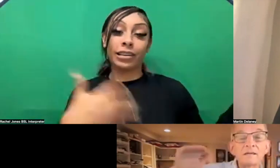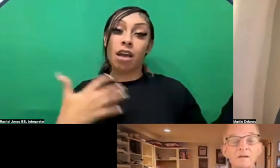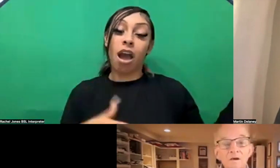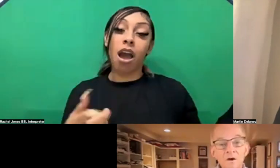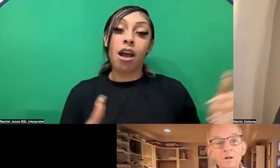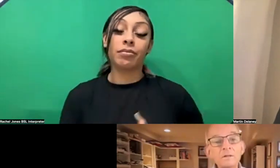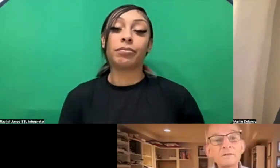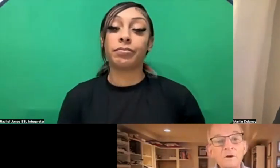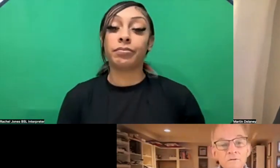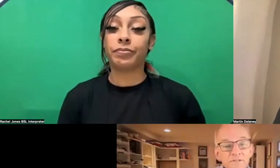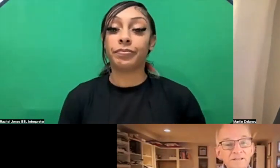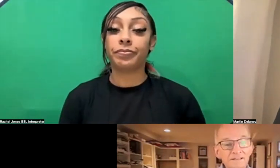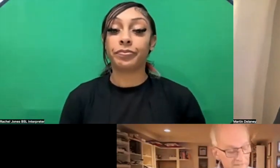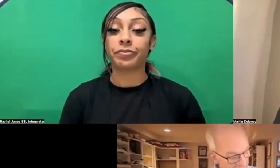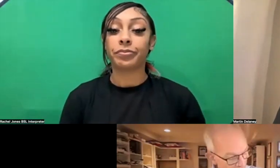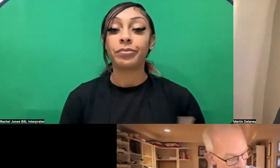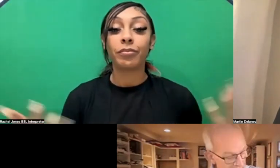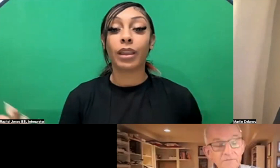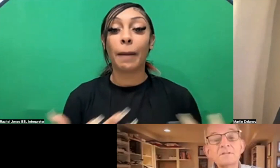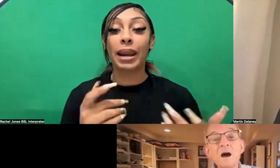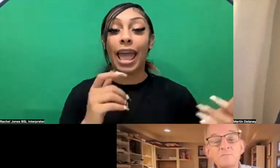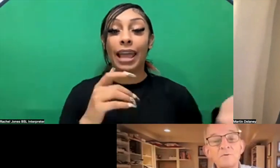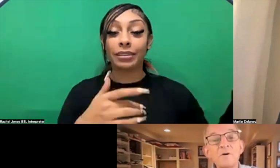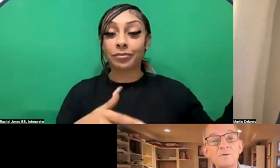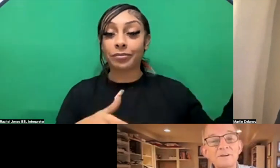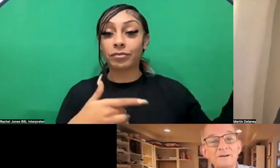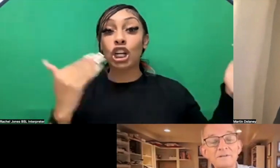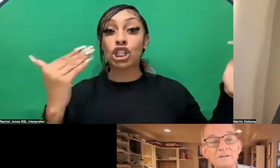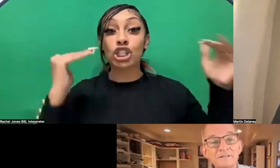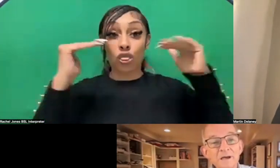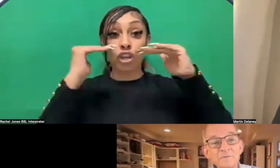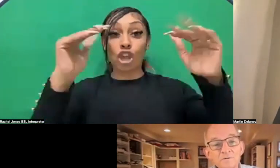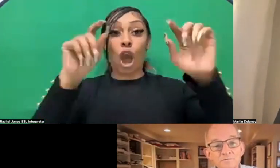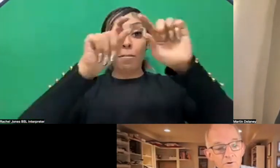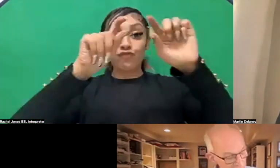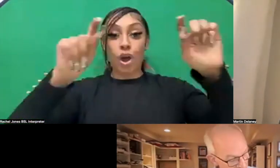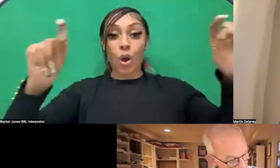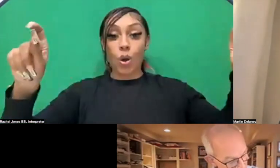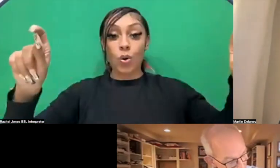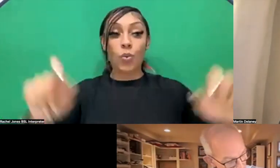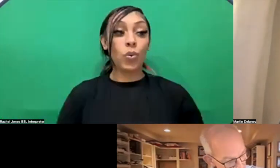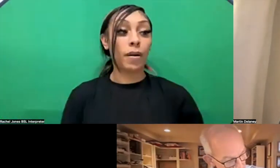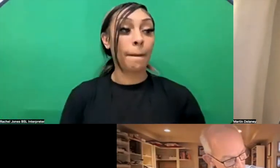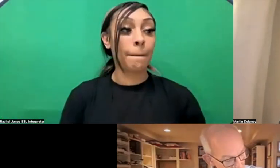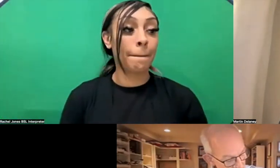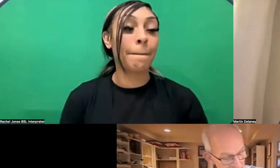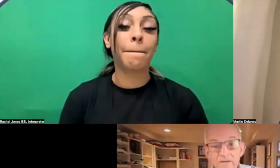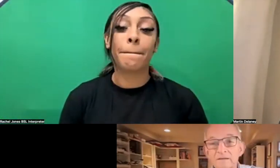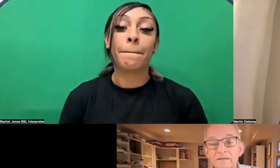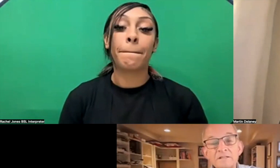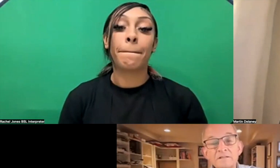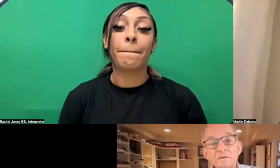playing all the notes of one of the top row of this, the uppermost row in pitch. So I